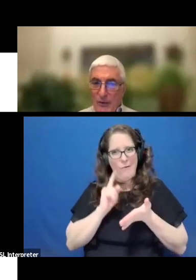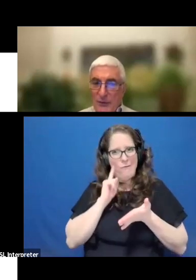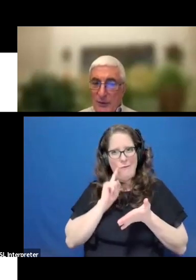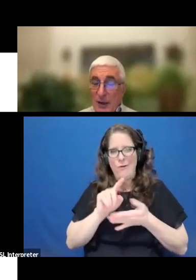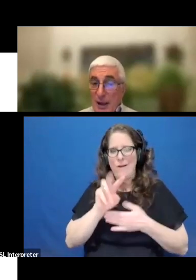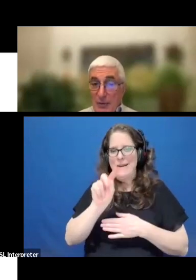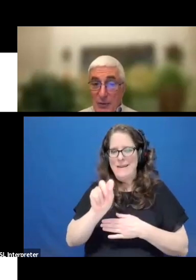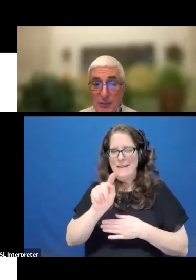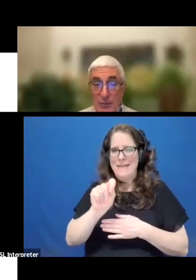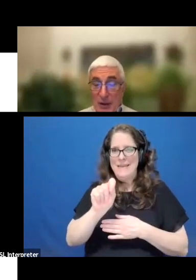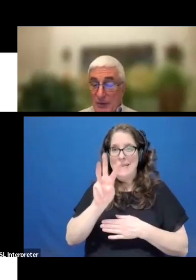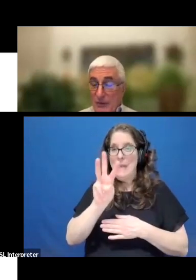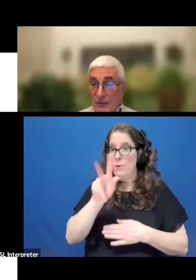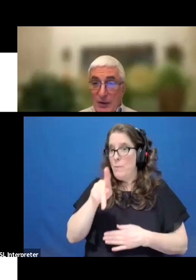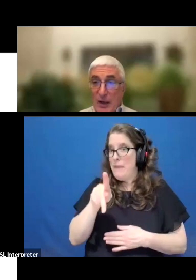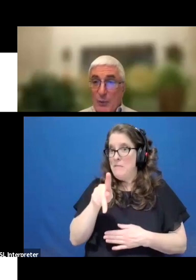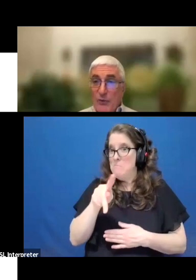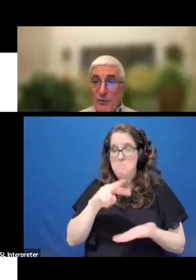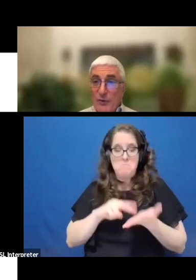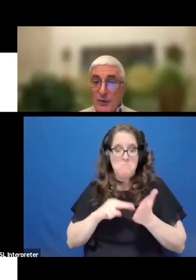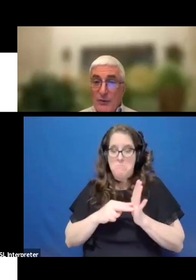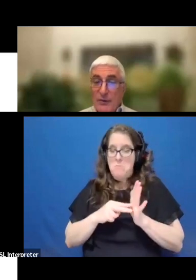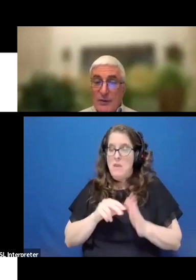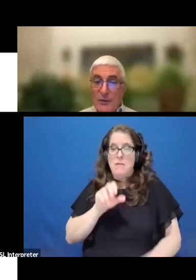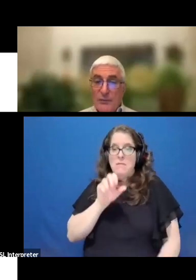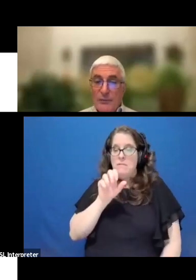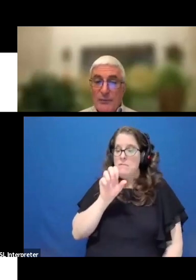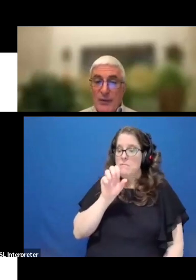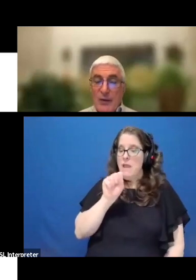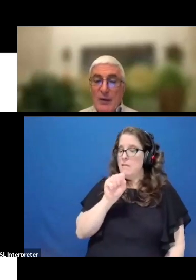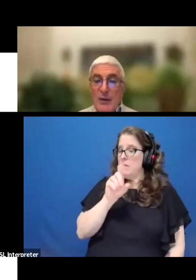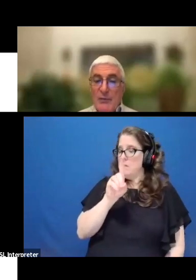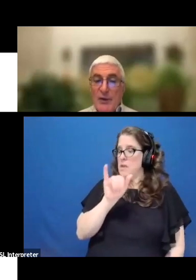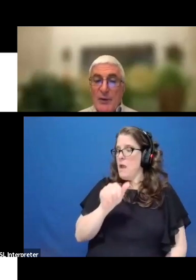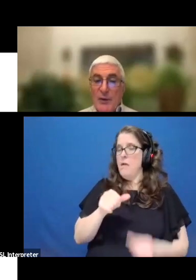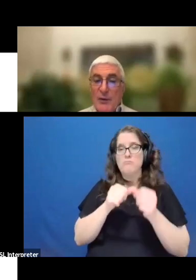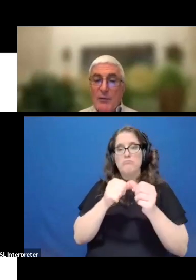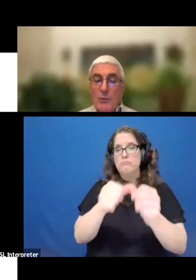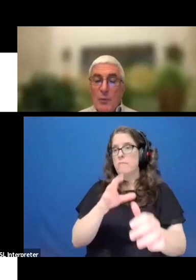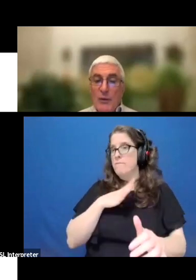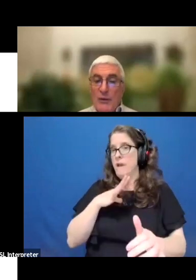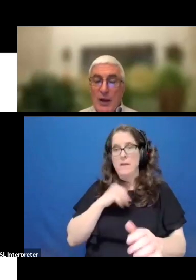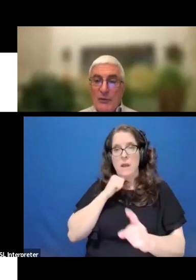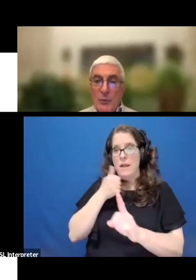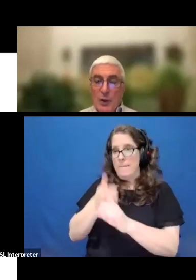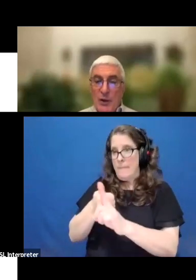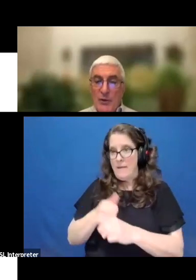period months, and their SSDI would still continue. If they earn